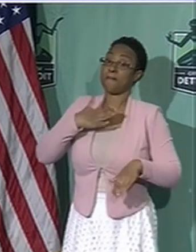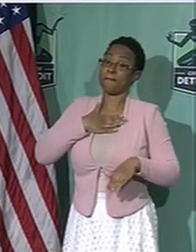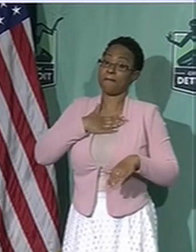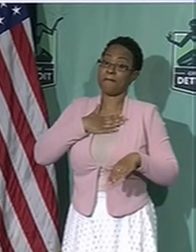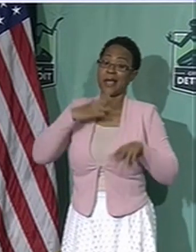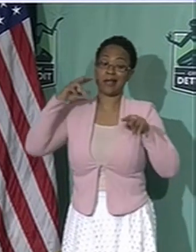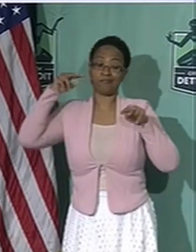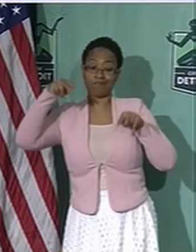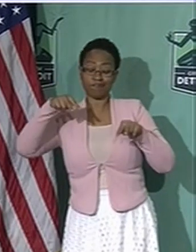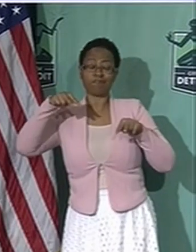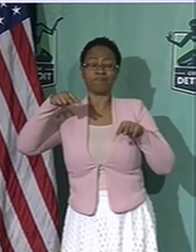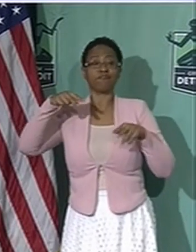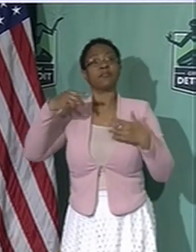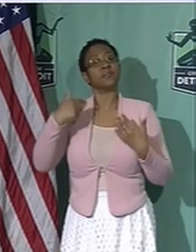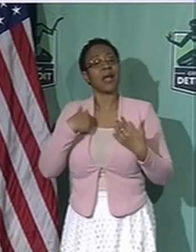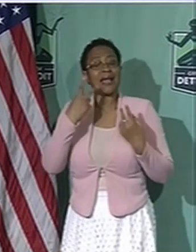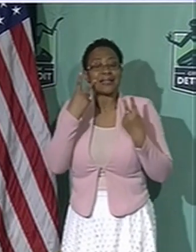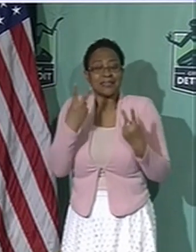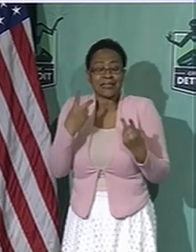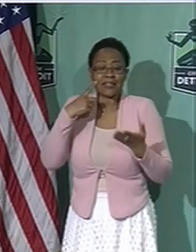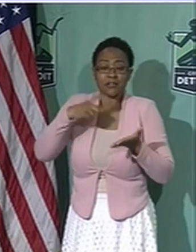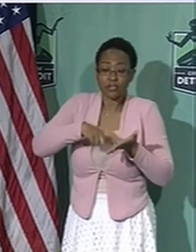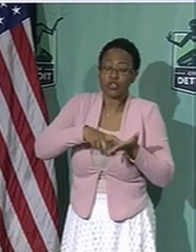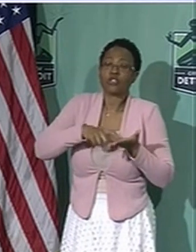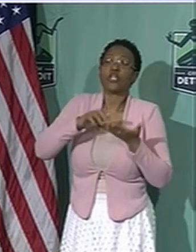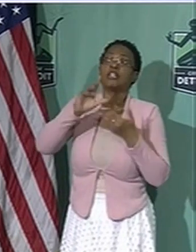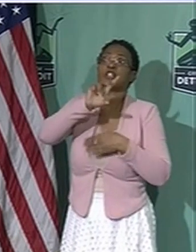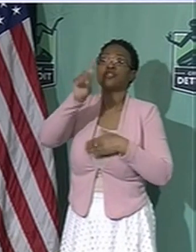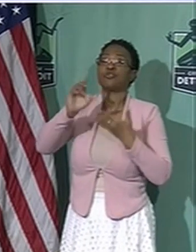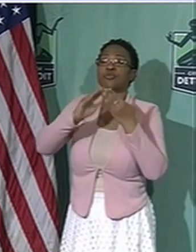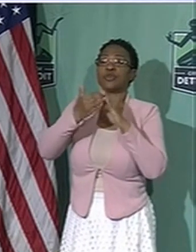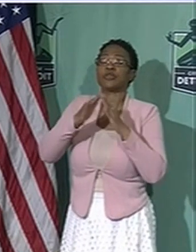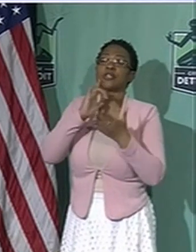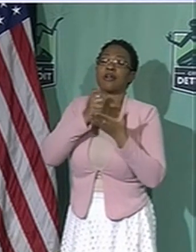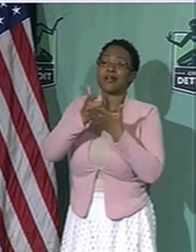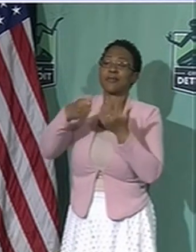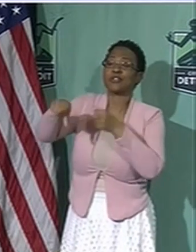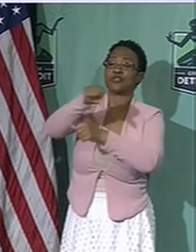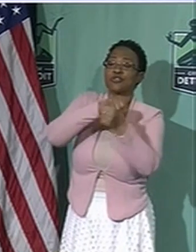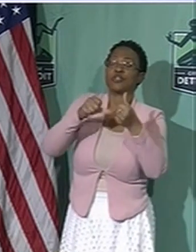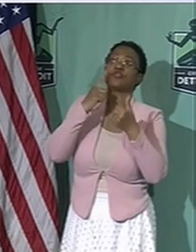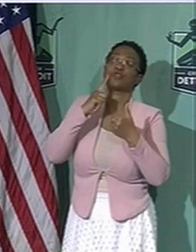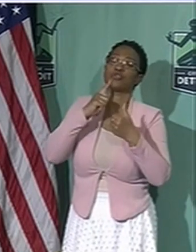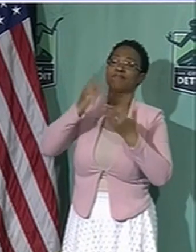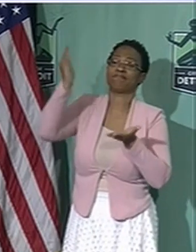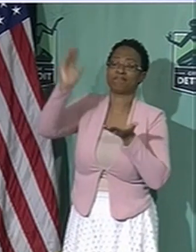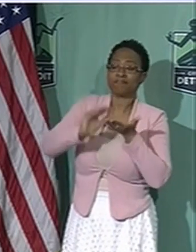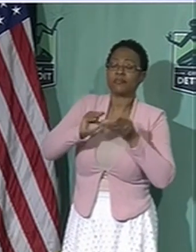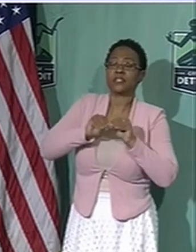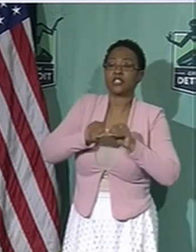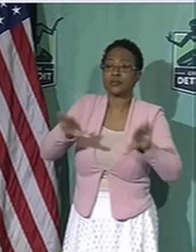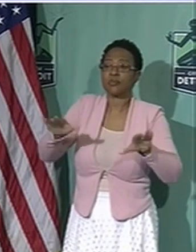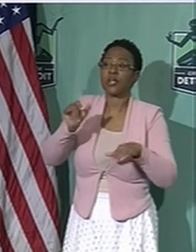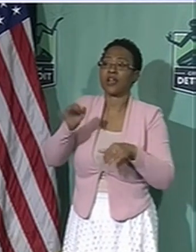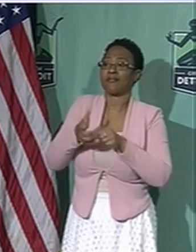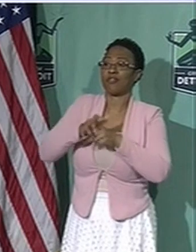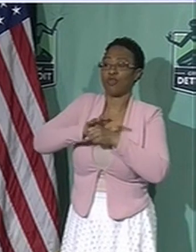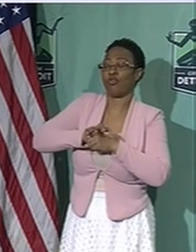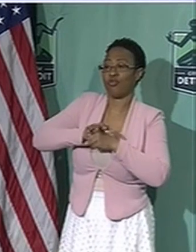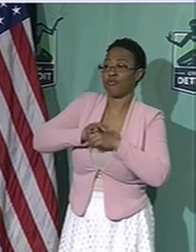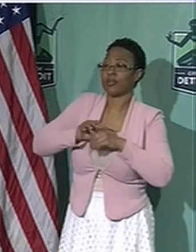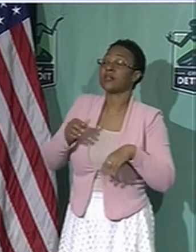are looking out for each other. They're working together to help slow the spread of COVID-19. So let's please stay vigilant and stay